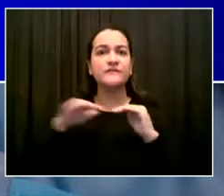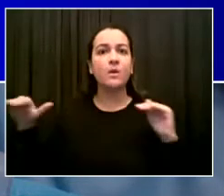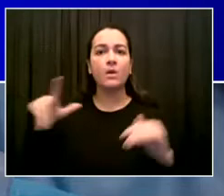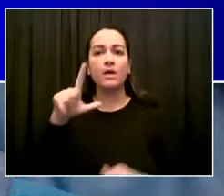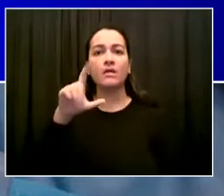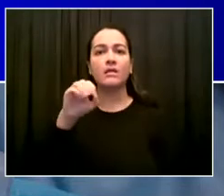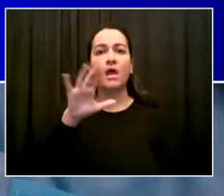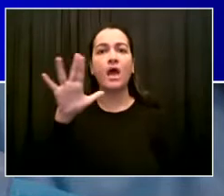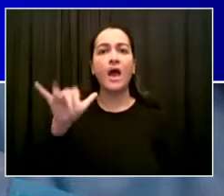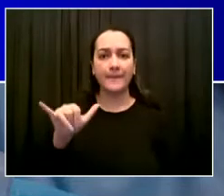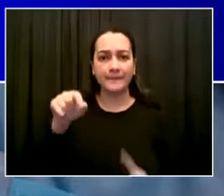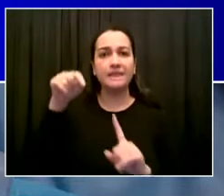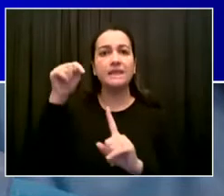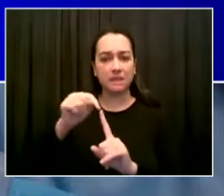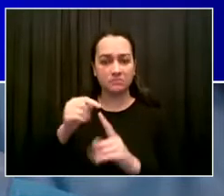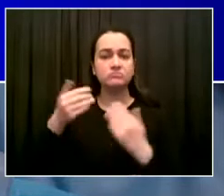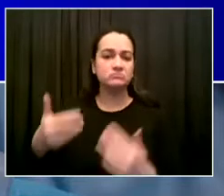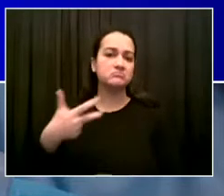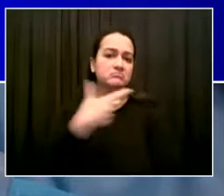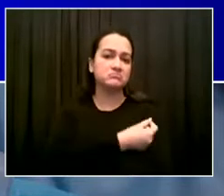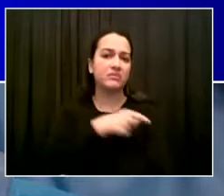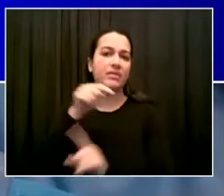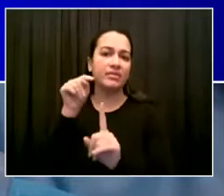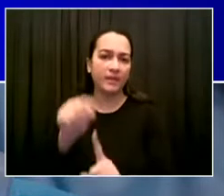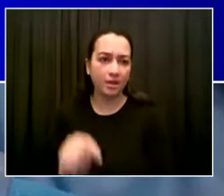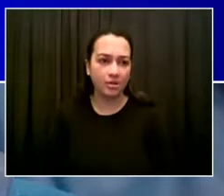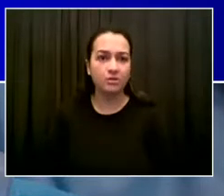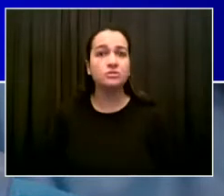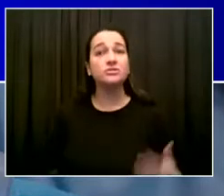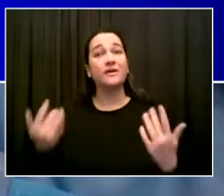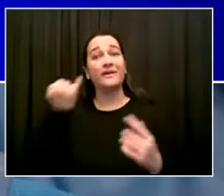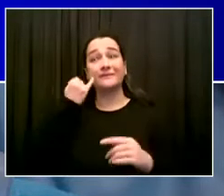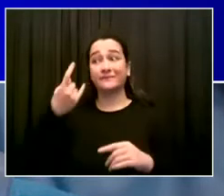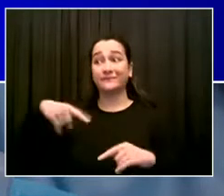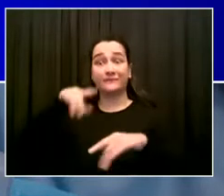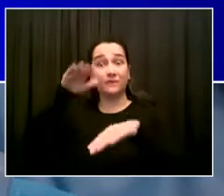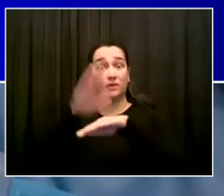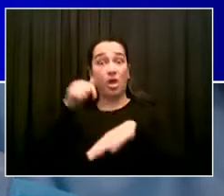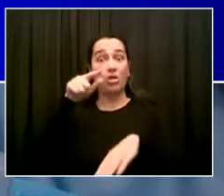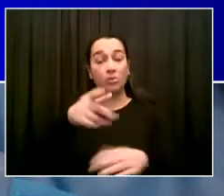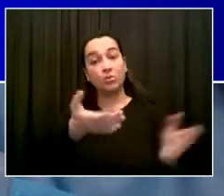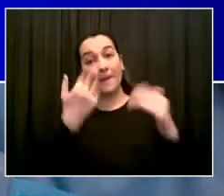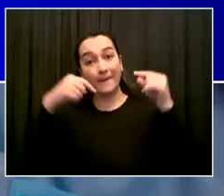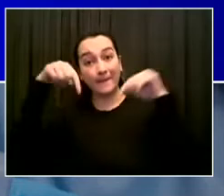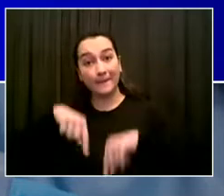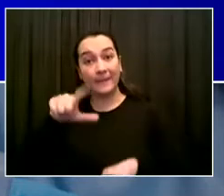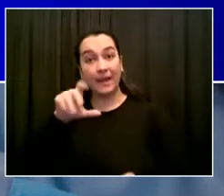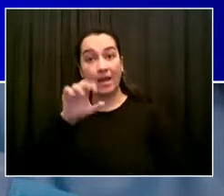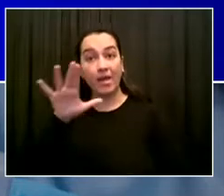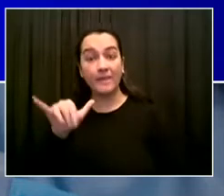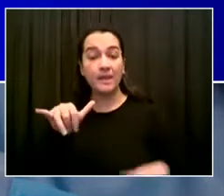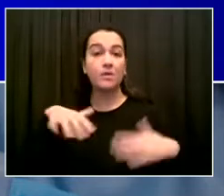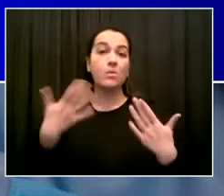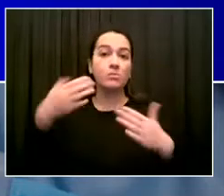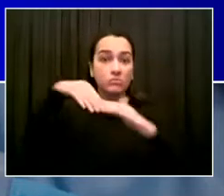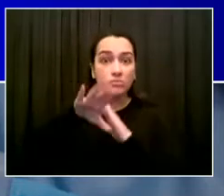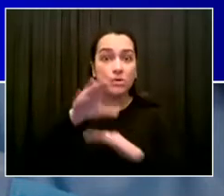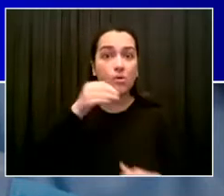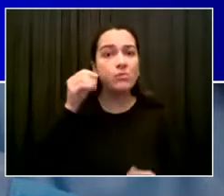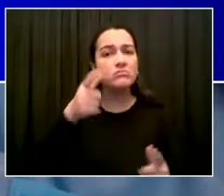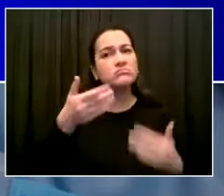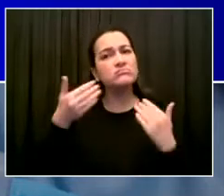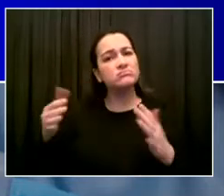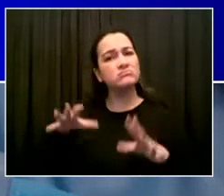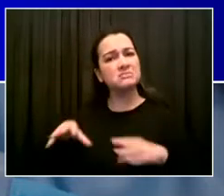you, FDNY. Thank you to all the nurses. Thank you to the TLC drivers. You're doing something amazing. Now, let me give you